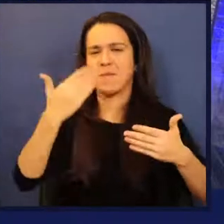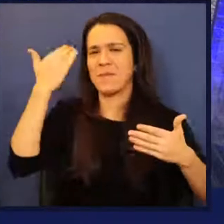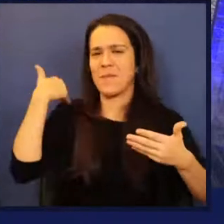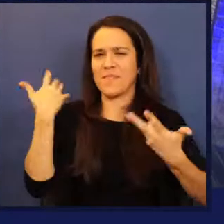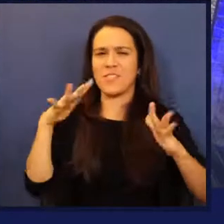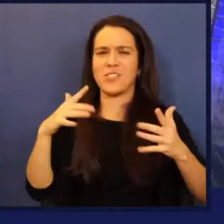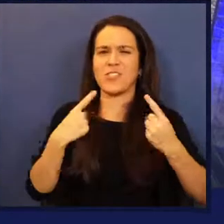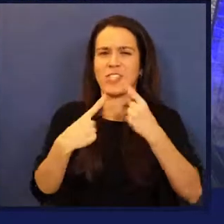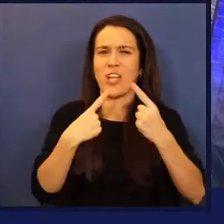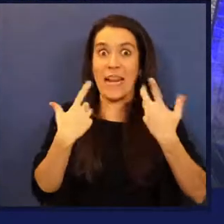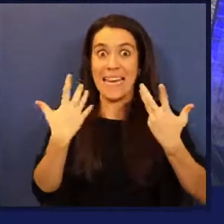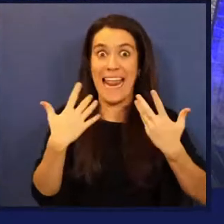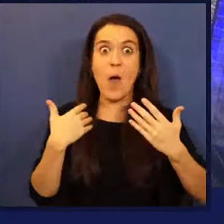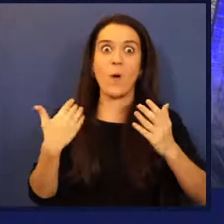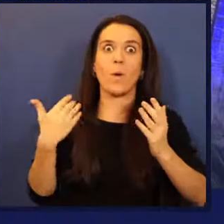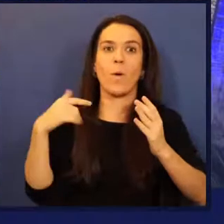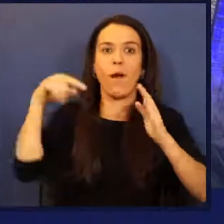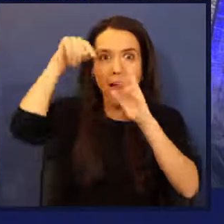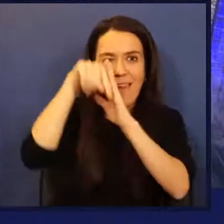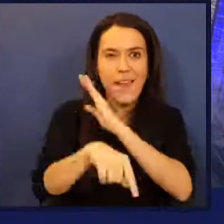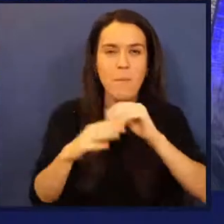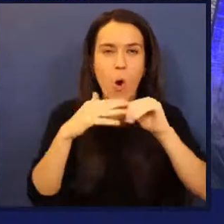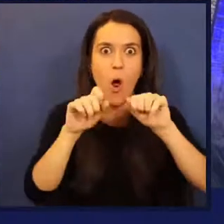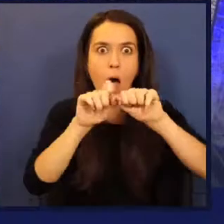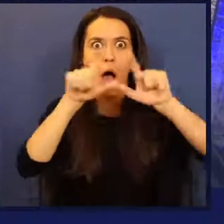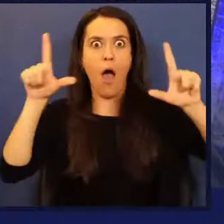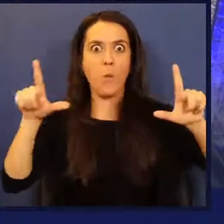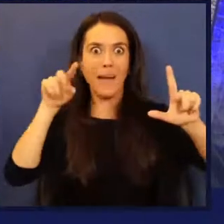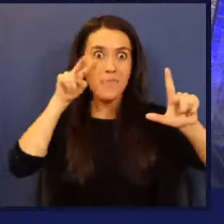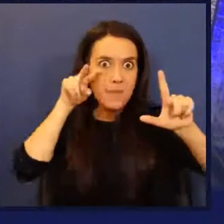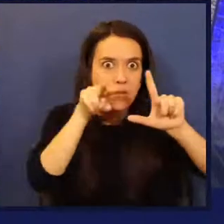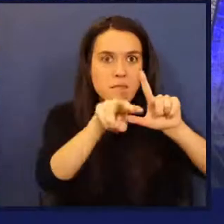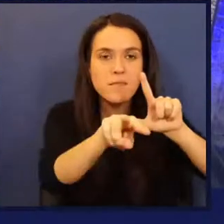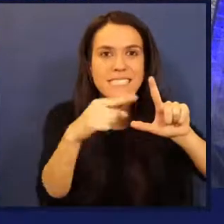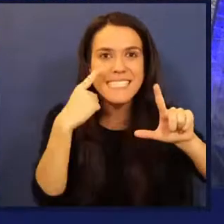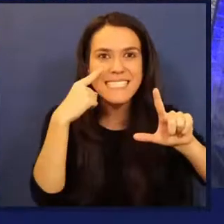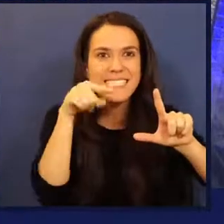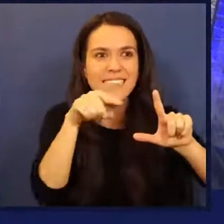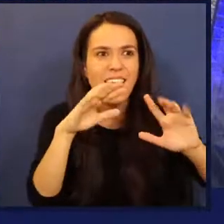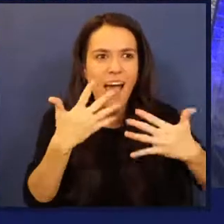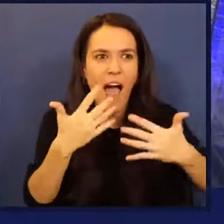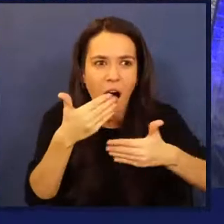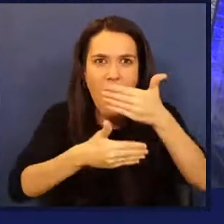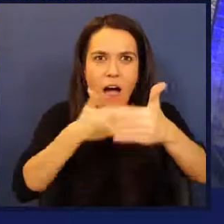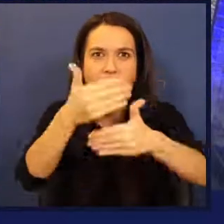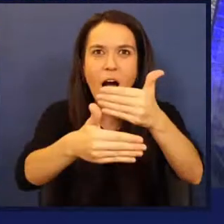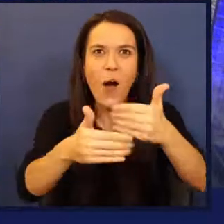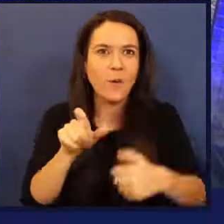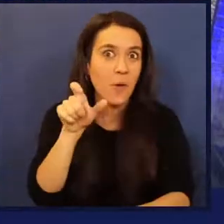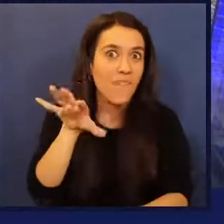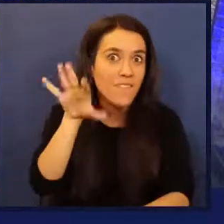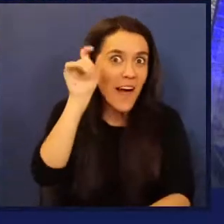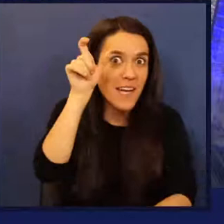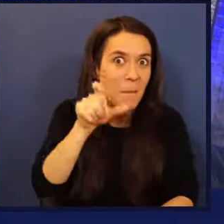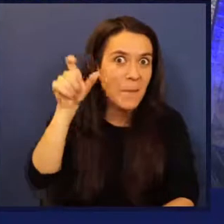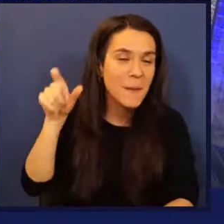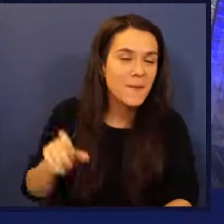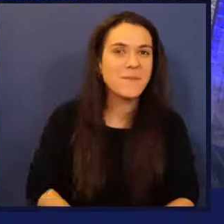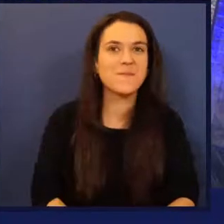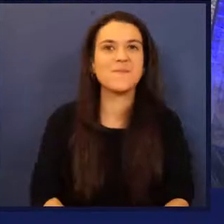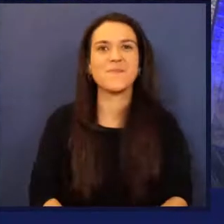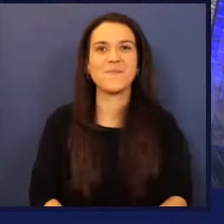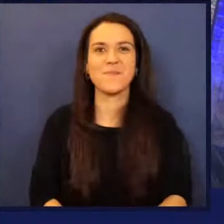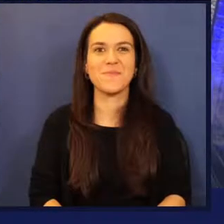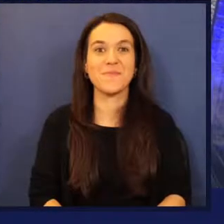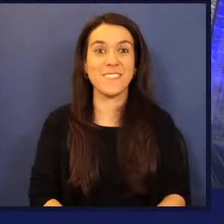who are working on this stuff. And you found those people. Thank you. Willem, it's wonderful working with